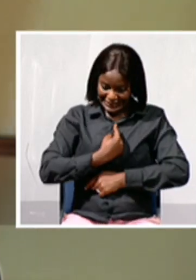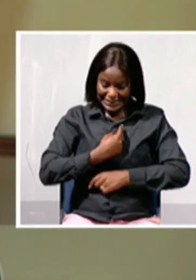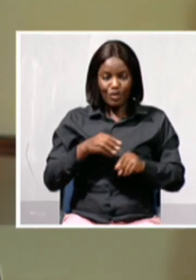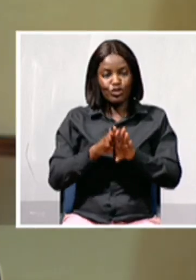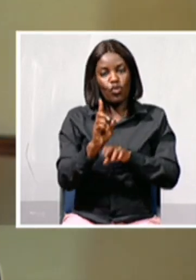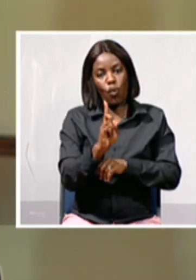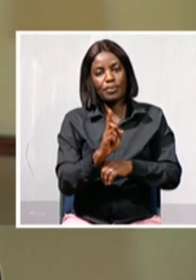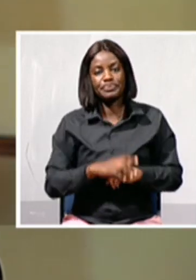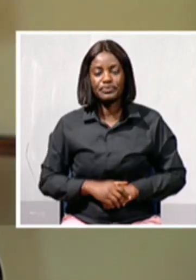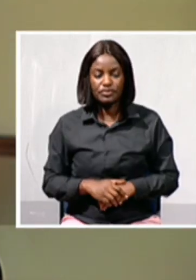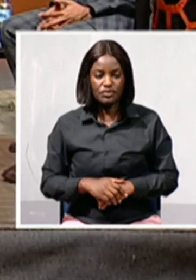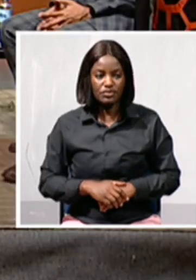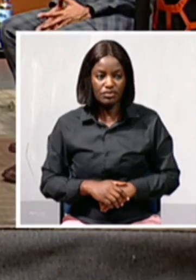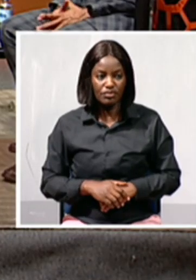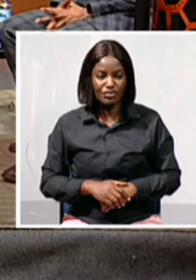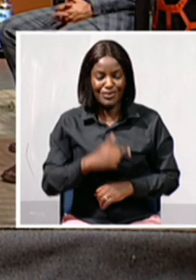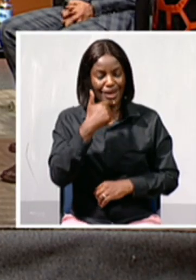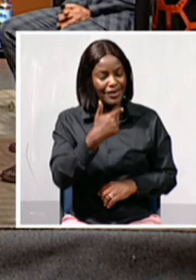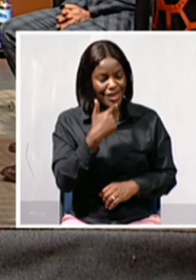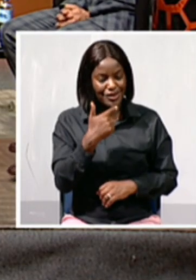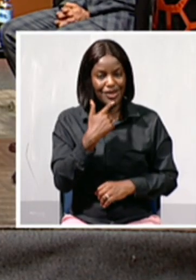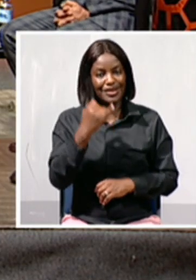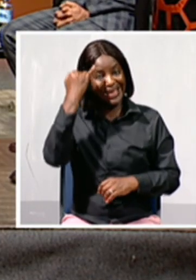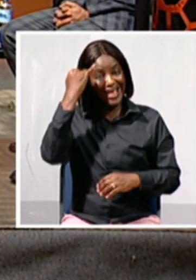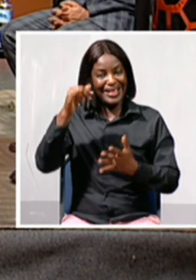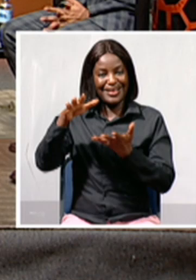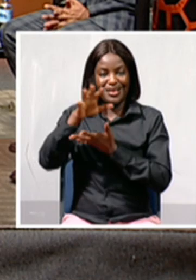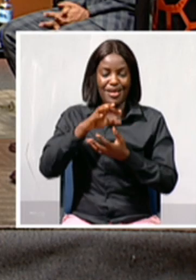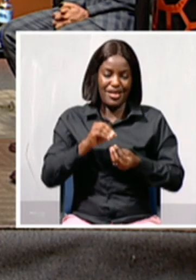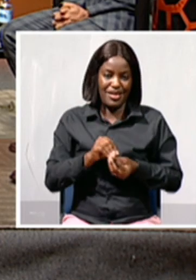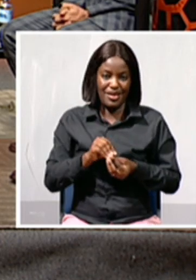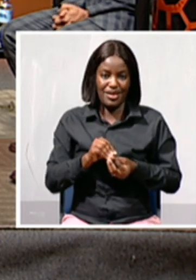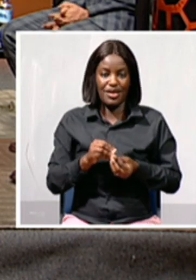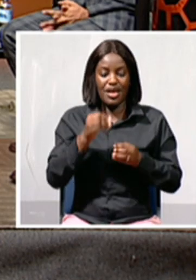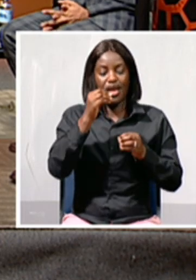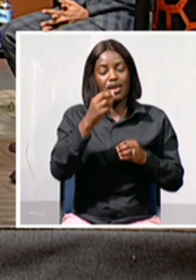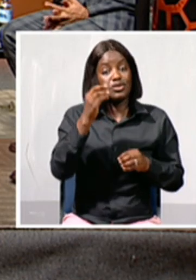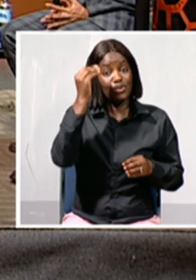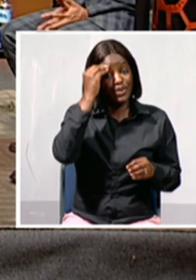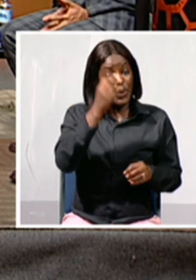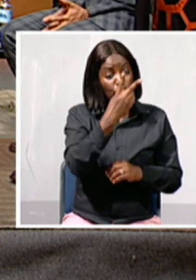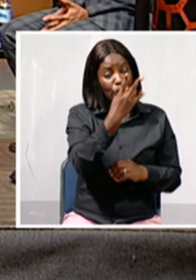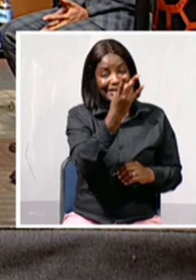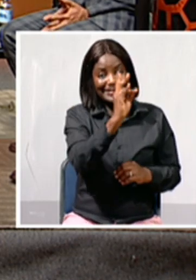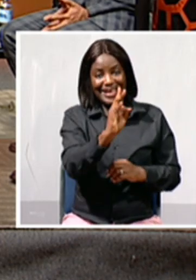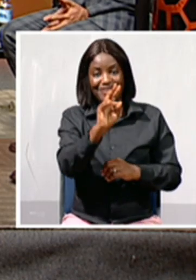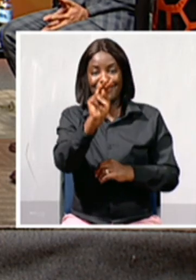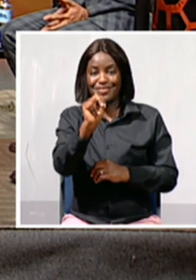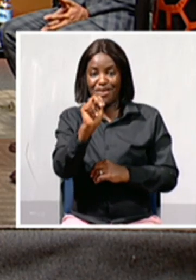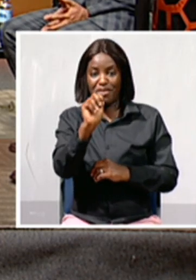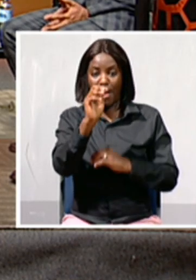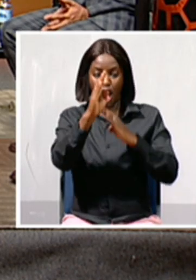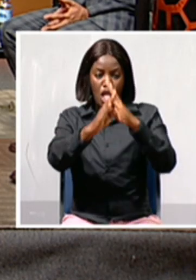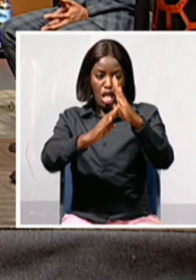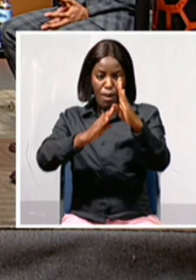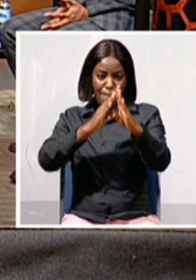Kangans. Thank you. So you have the final word this evening. Well, thank you. 27 November is the day, and